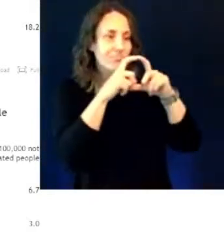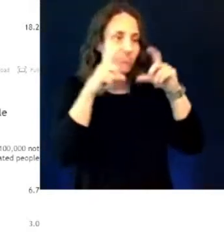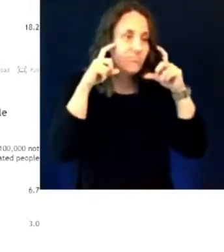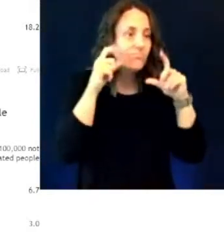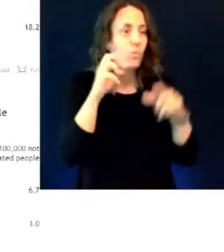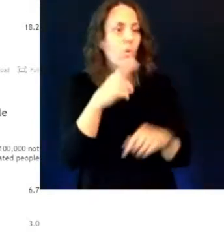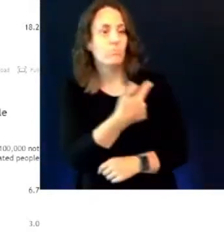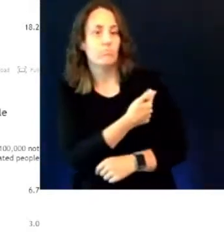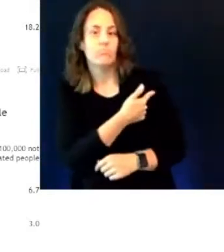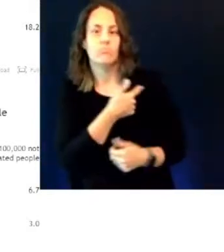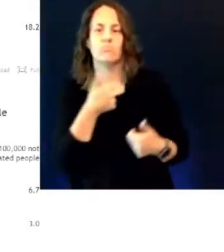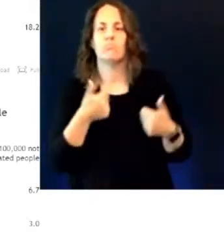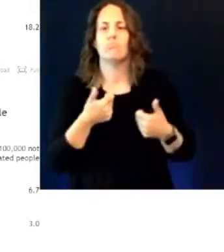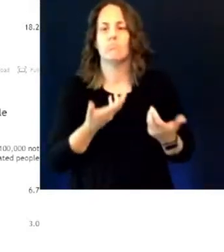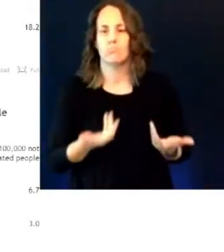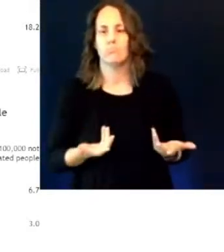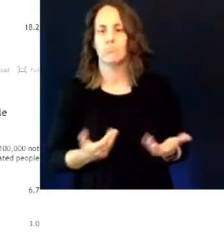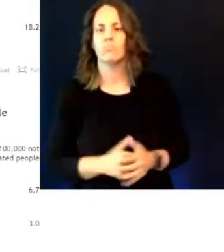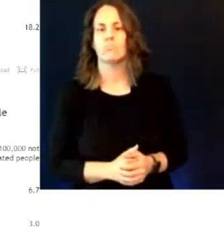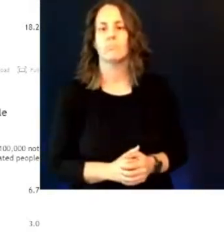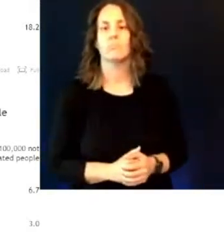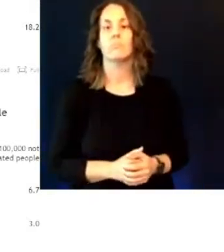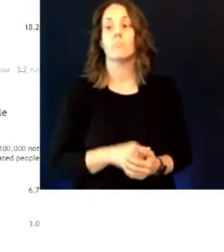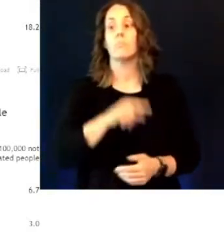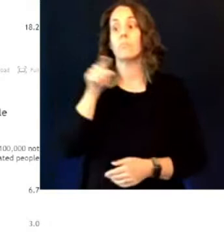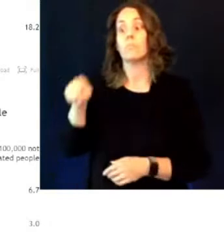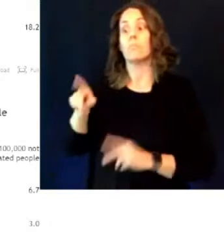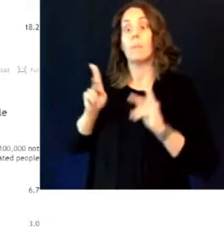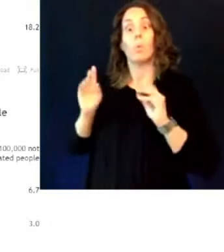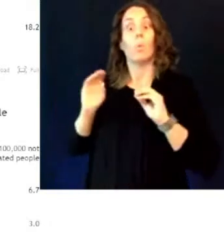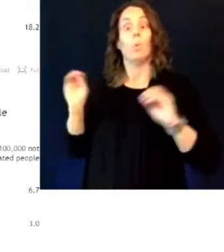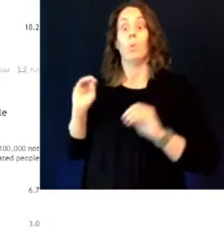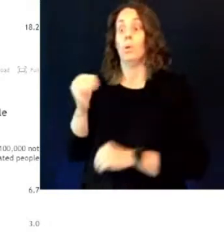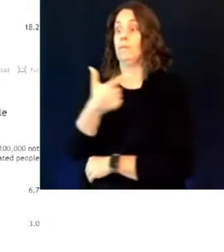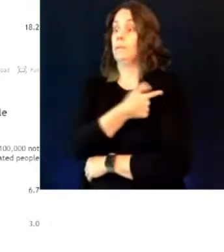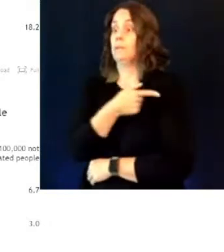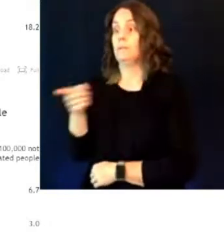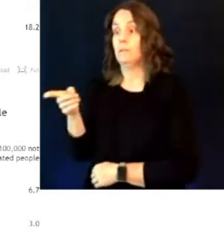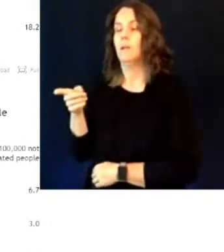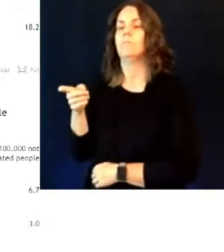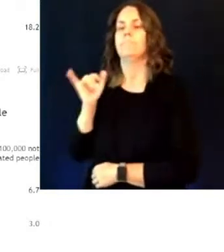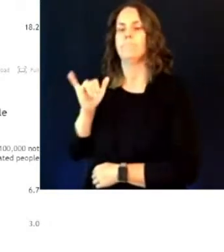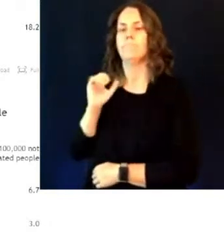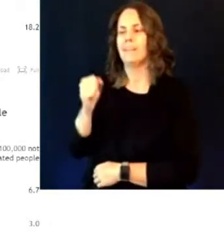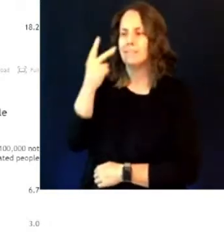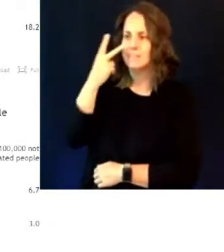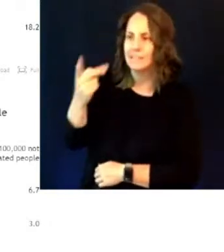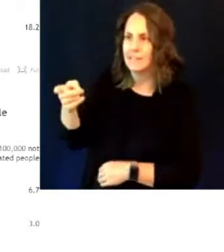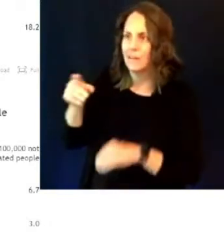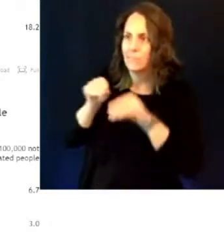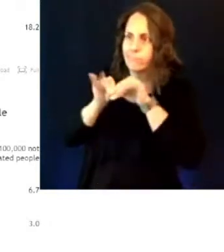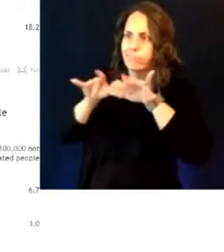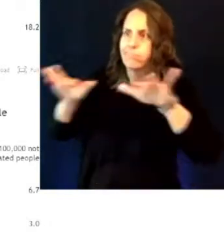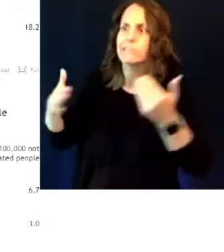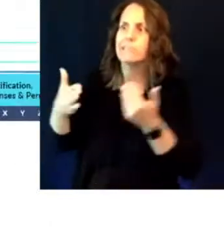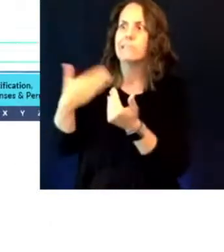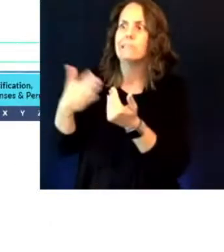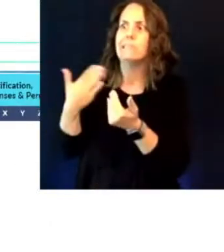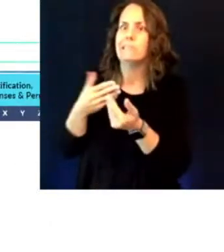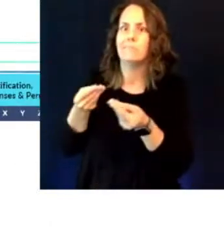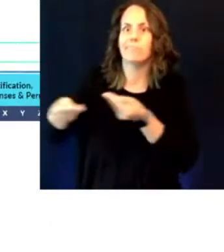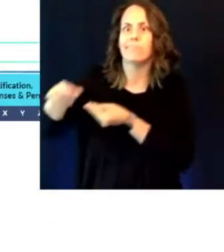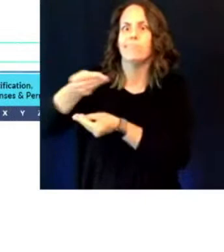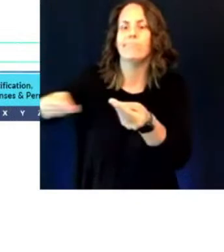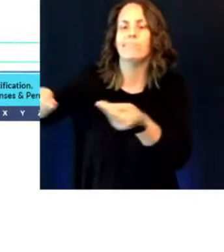vaccinated. All right, and we're going to move on to our next updated visualization on the DHS website, and this is